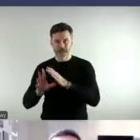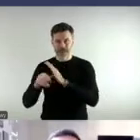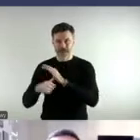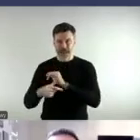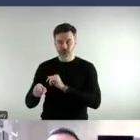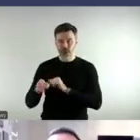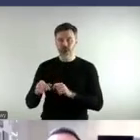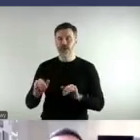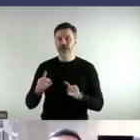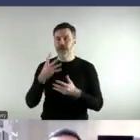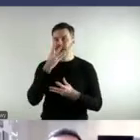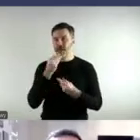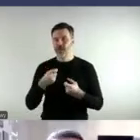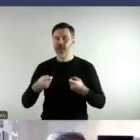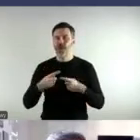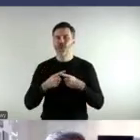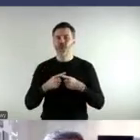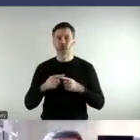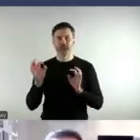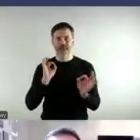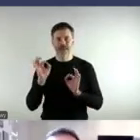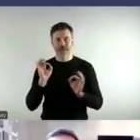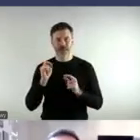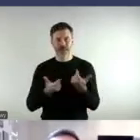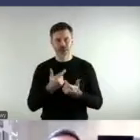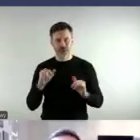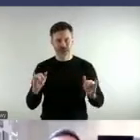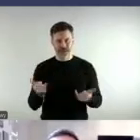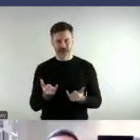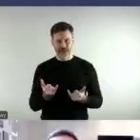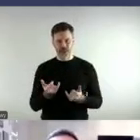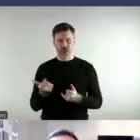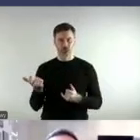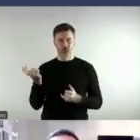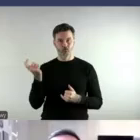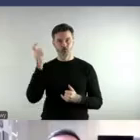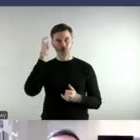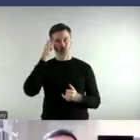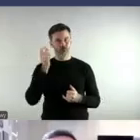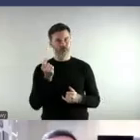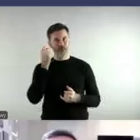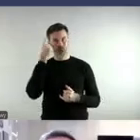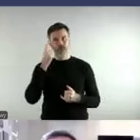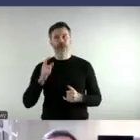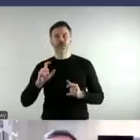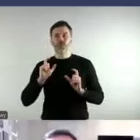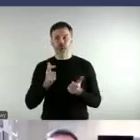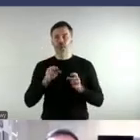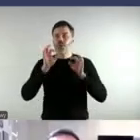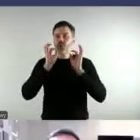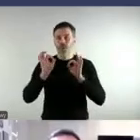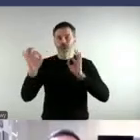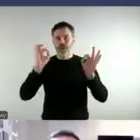the police headquarters to provide shared information for the residents. Our main idea is that